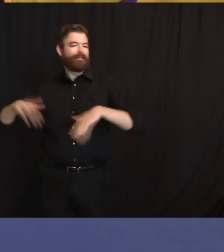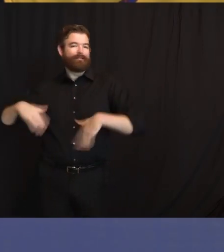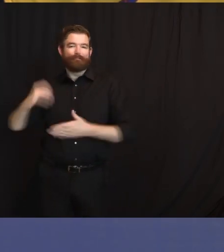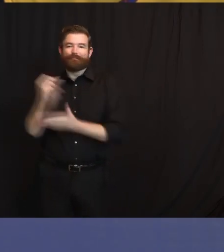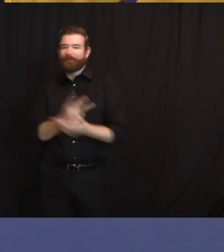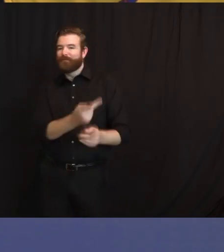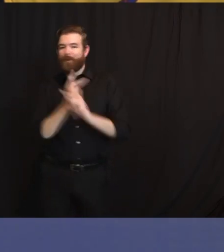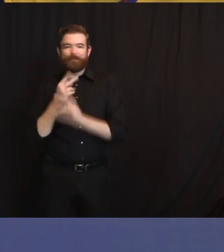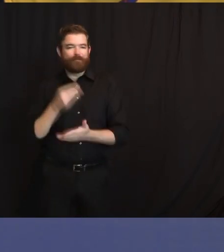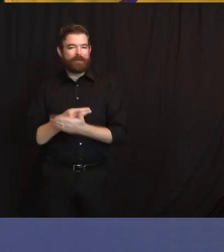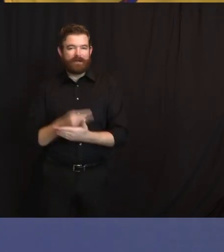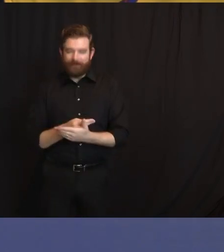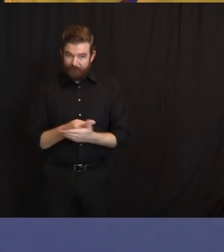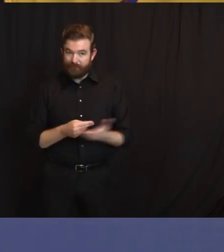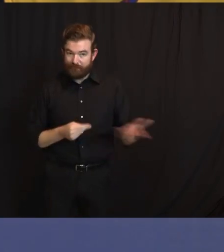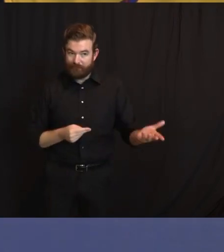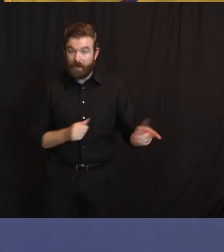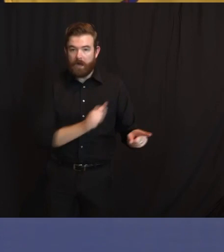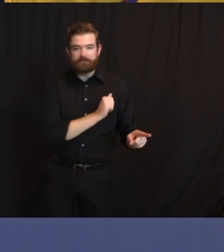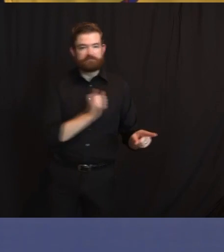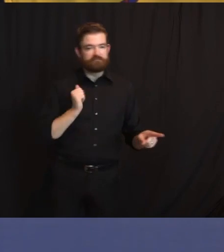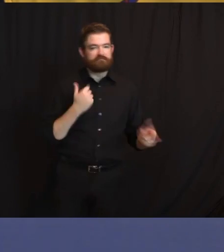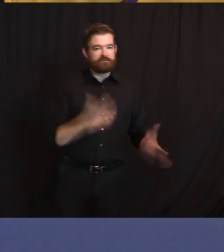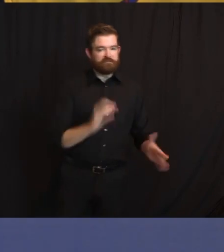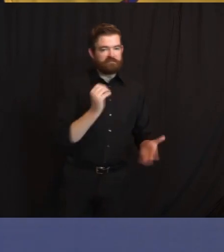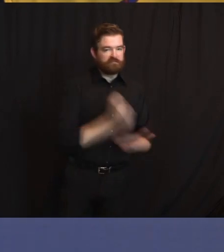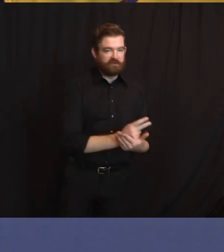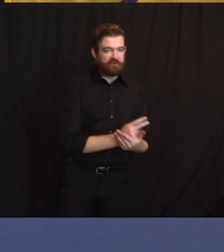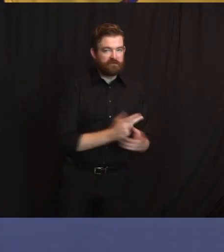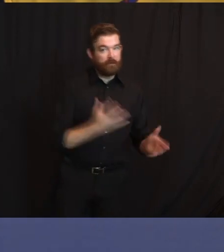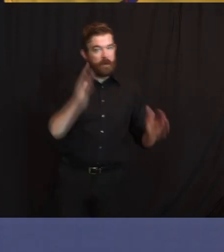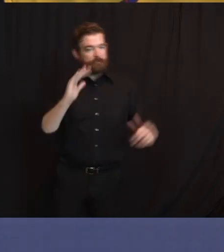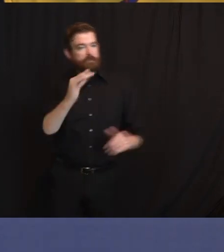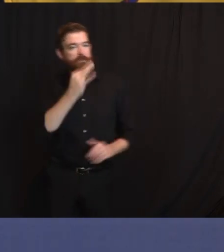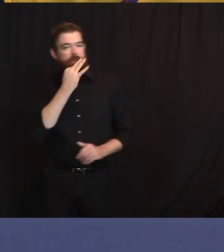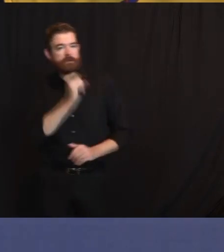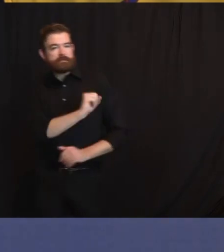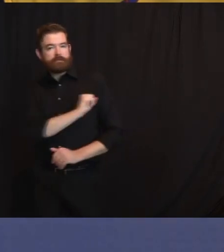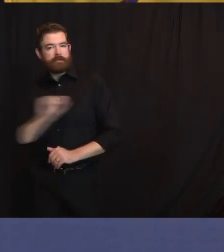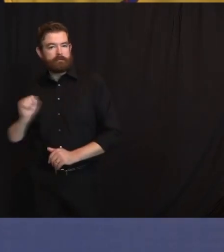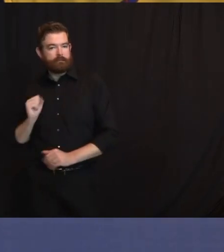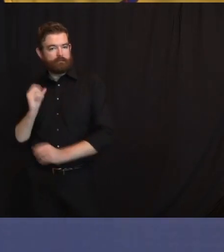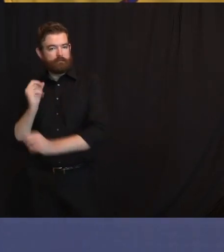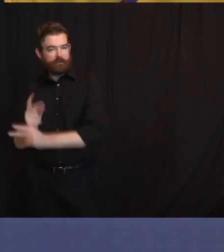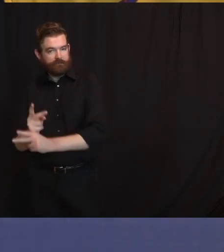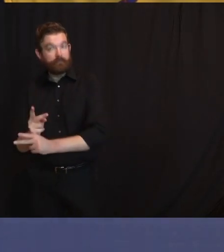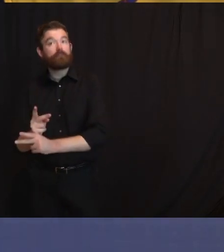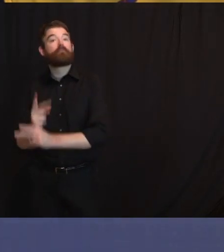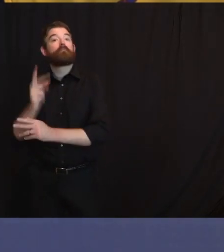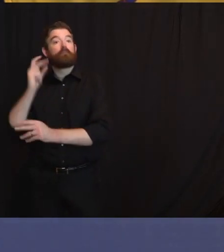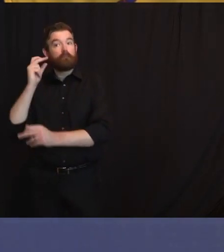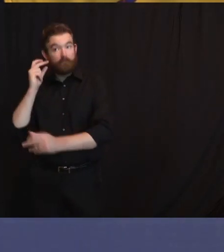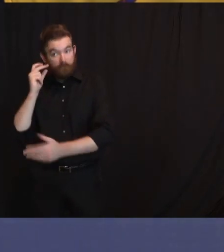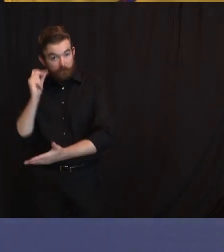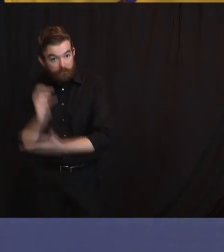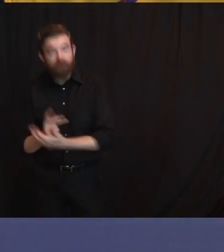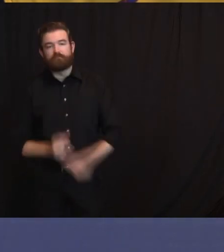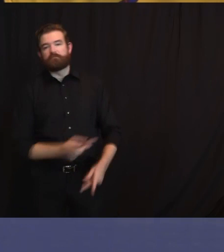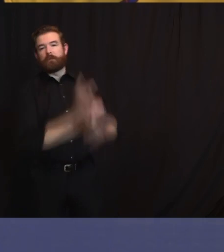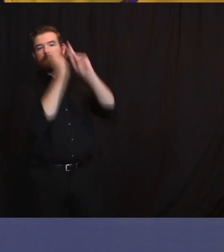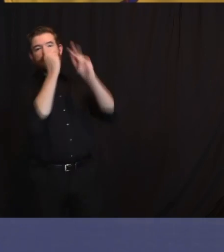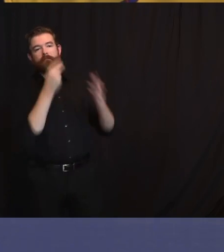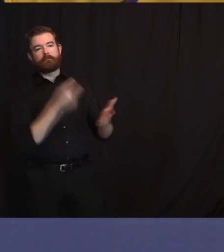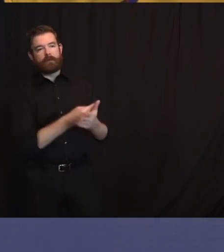we got to see it actually happen, and it needs to happen soon, because it's going to take us a while, just by nature of the federal program, to go through the process to